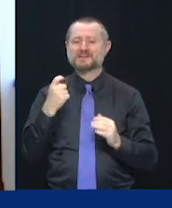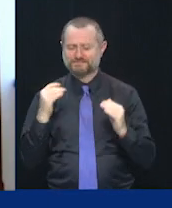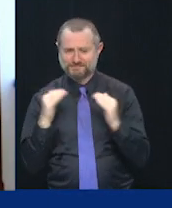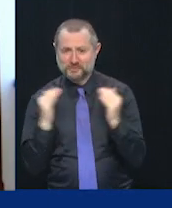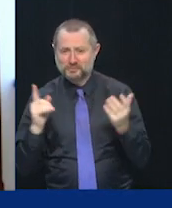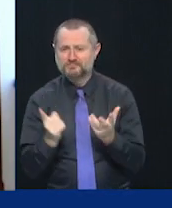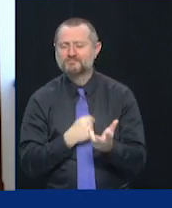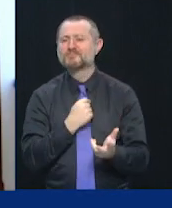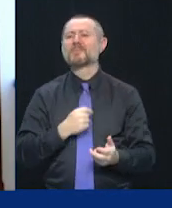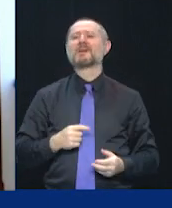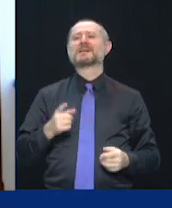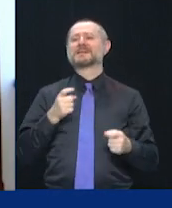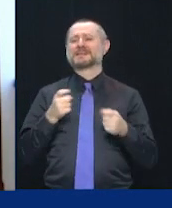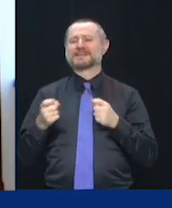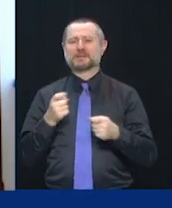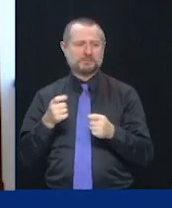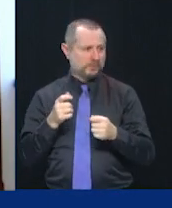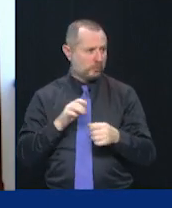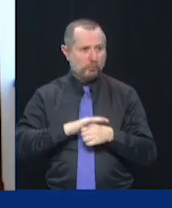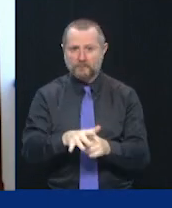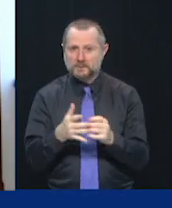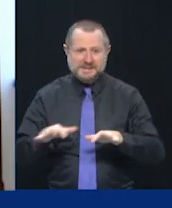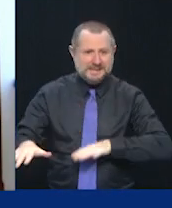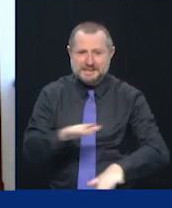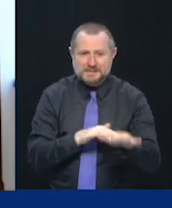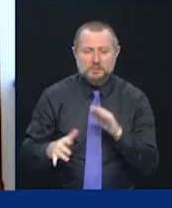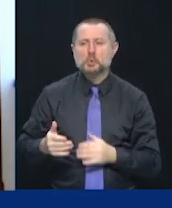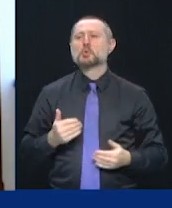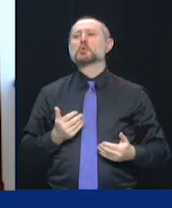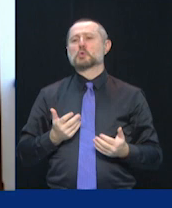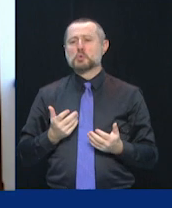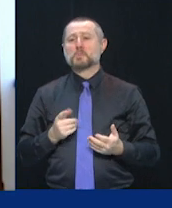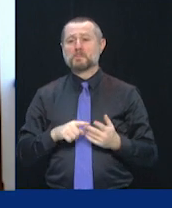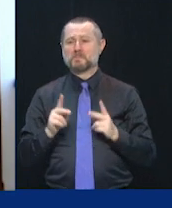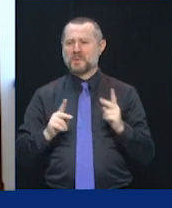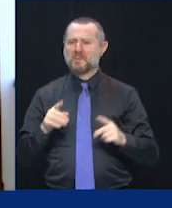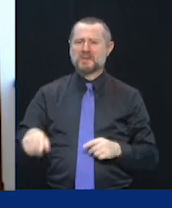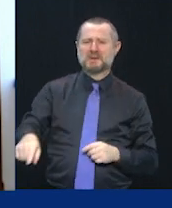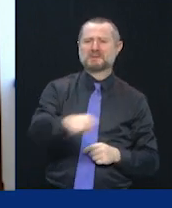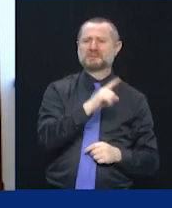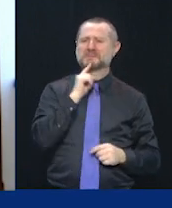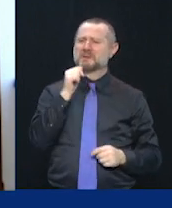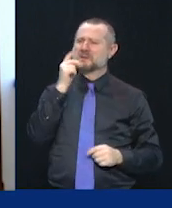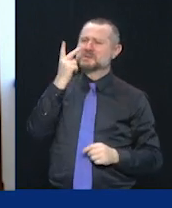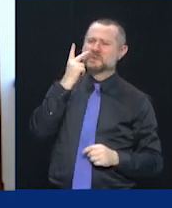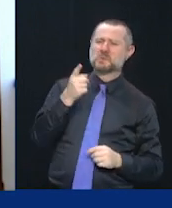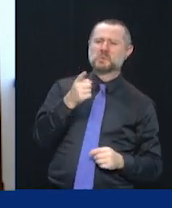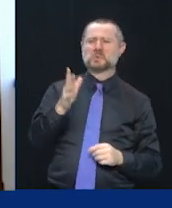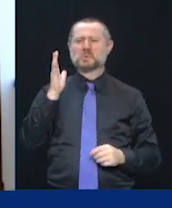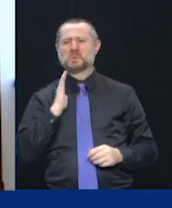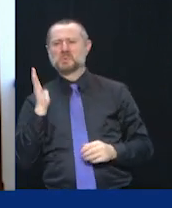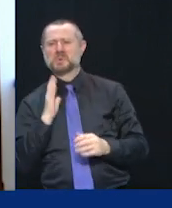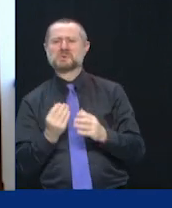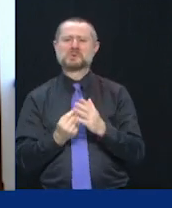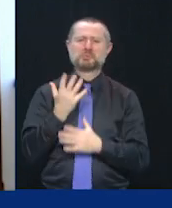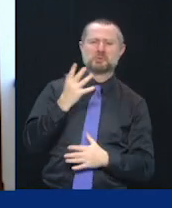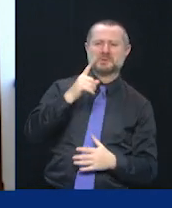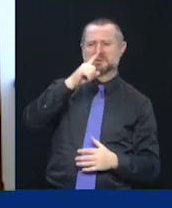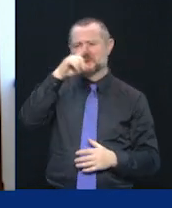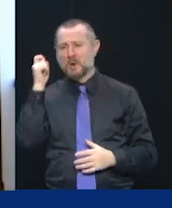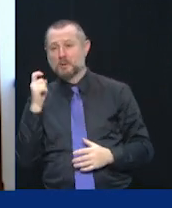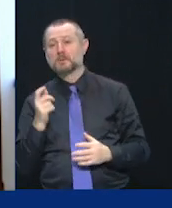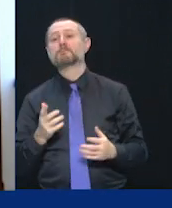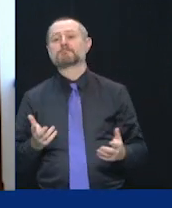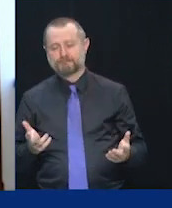virus. People say, gosh, we don't see you guys as visibly with each other as we did in the spring and early summer. That may be true,